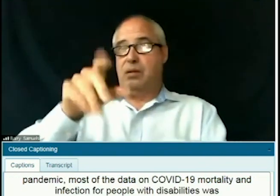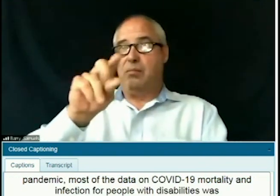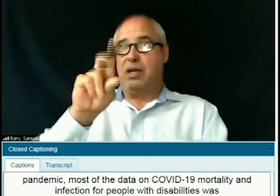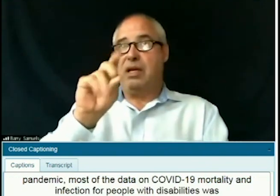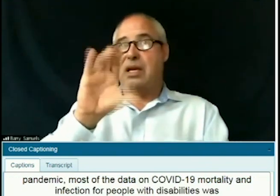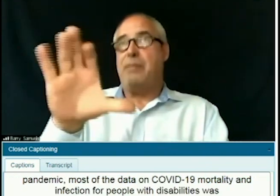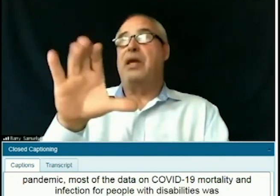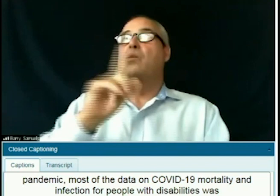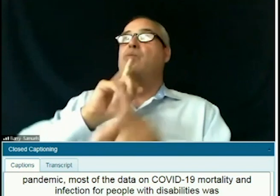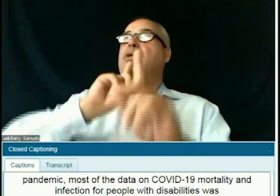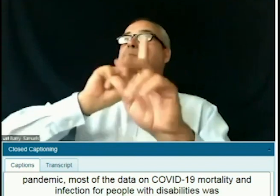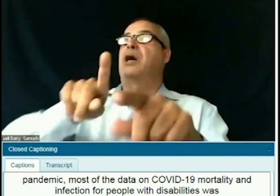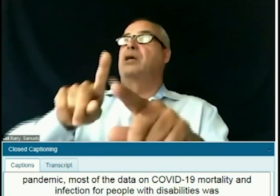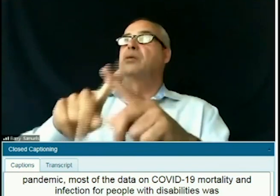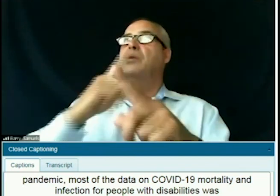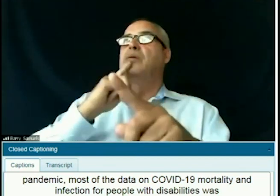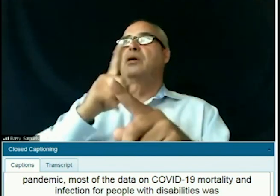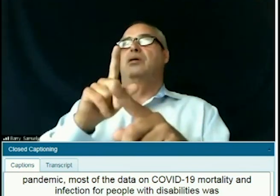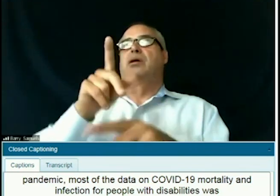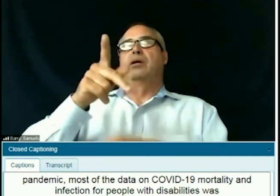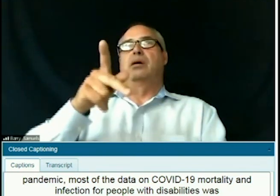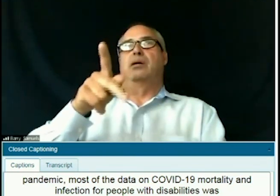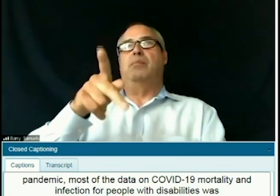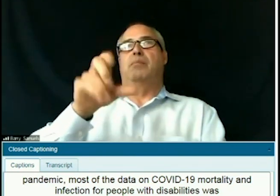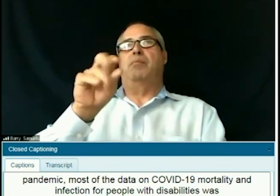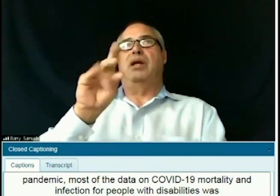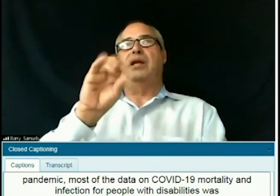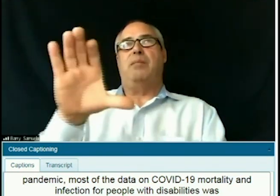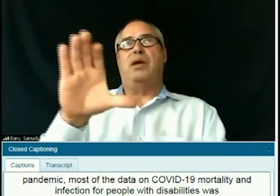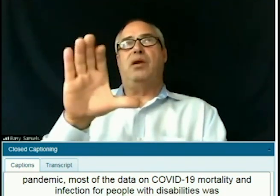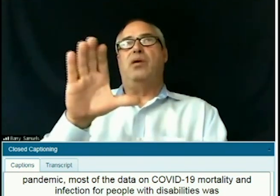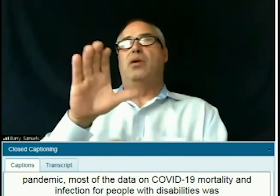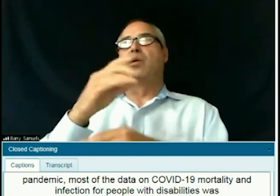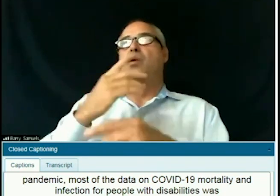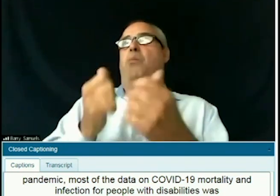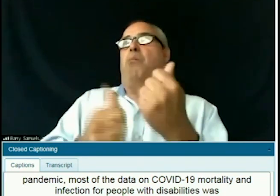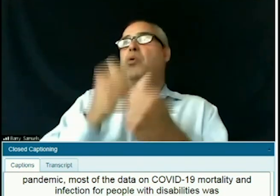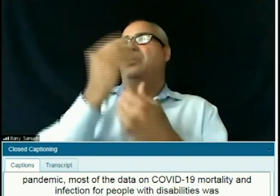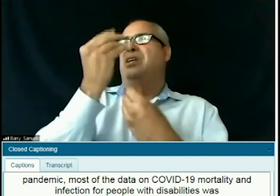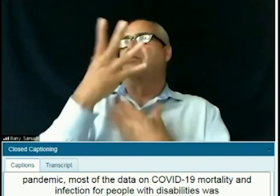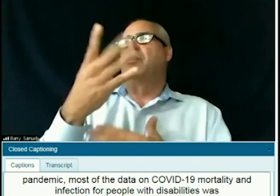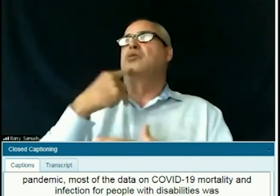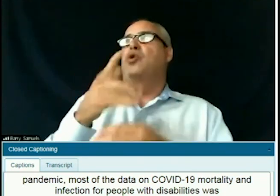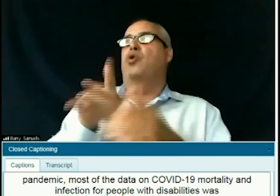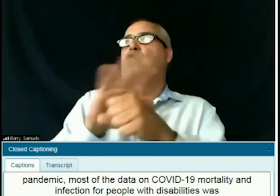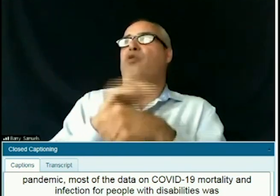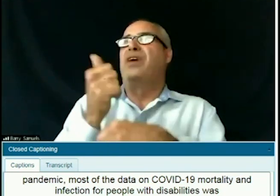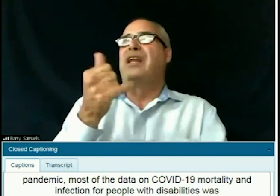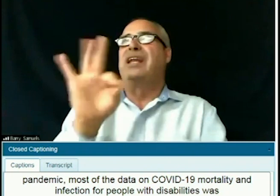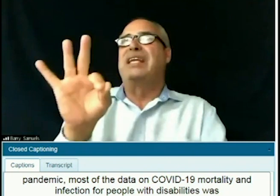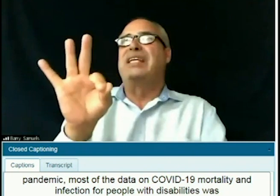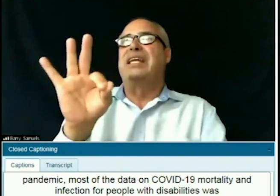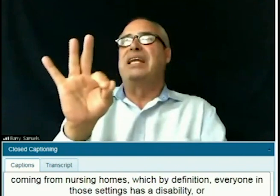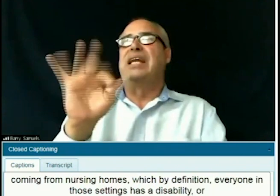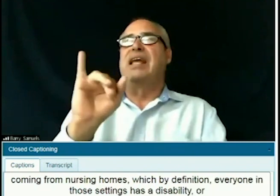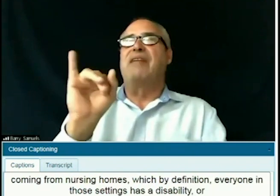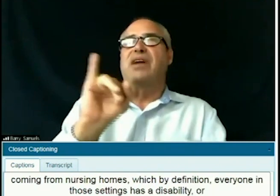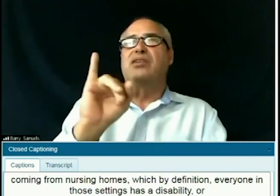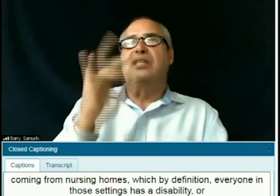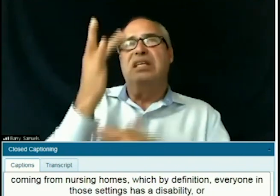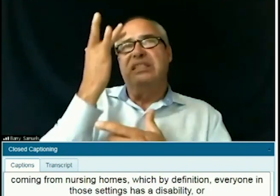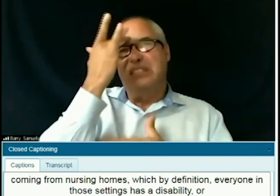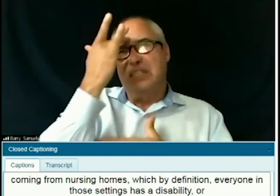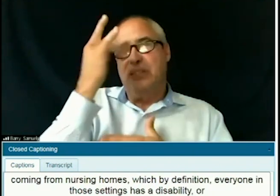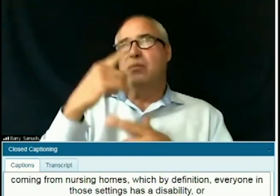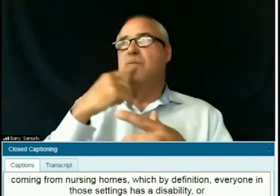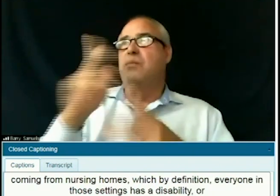So at the outset of the pandemic, most of the data on COVID-19 mortality and infection for people with disabilities was coming from nursing